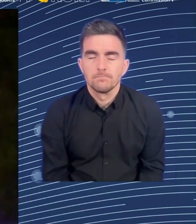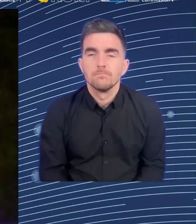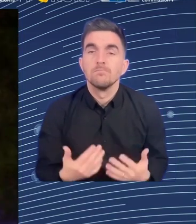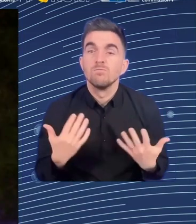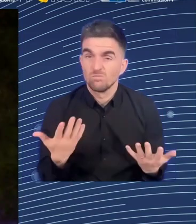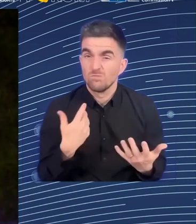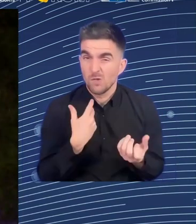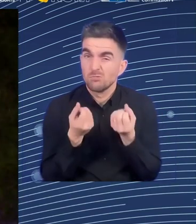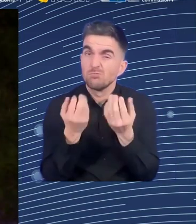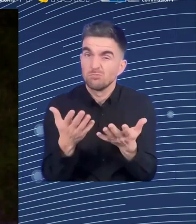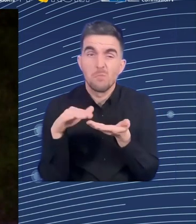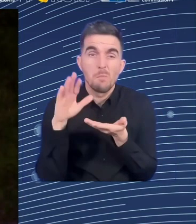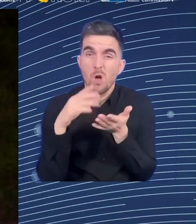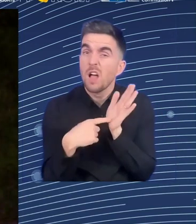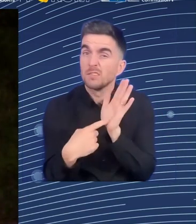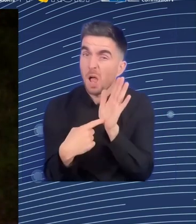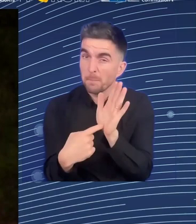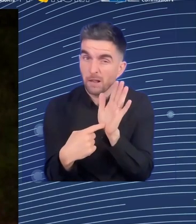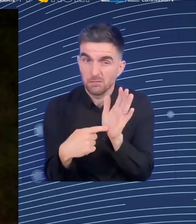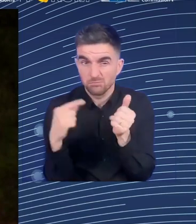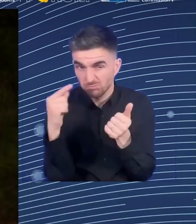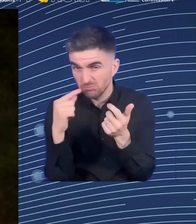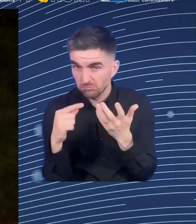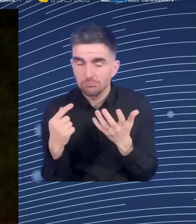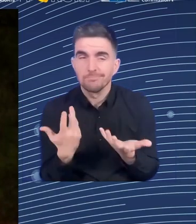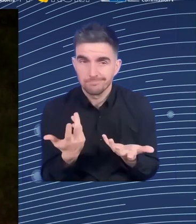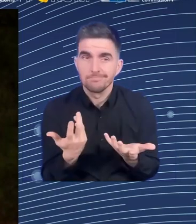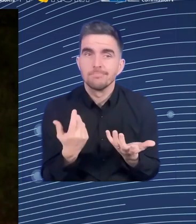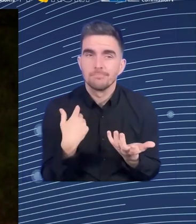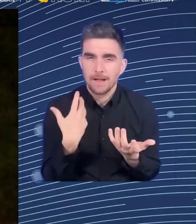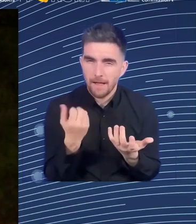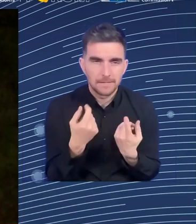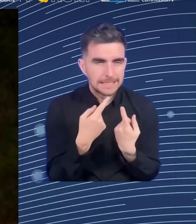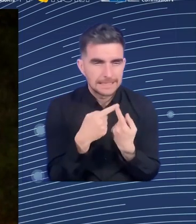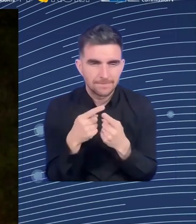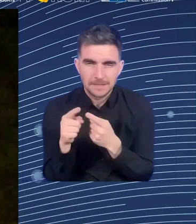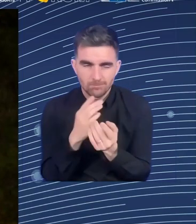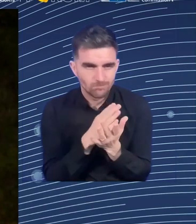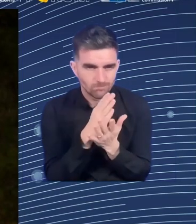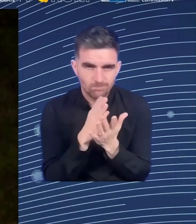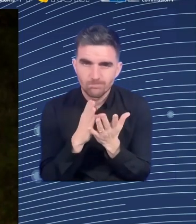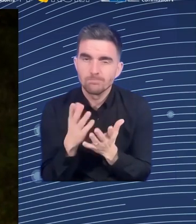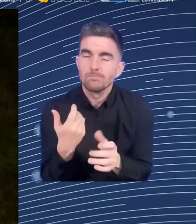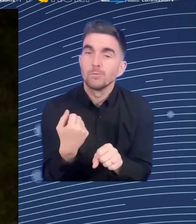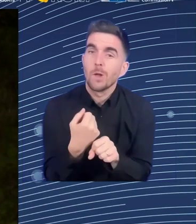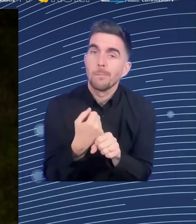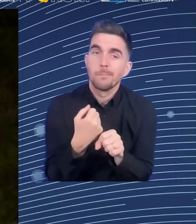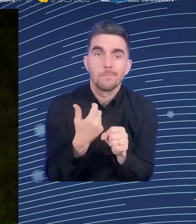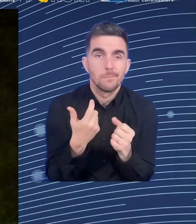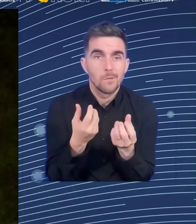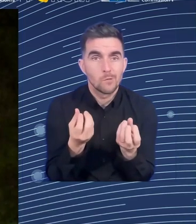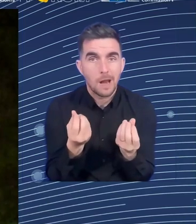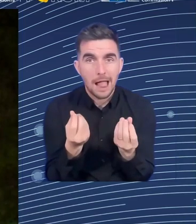it is not only about pay. But it is, of course, also about pay. And again, as Nora